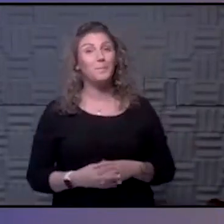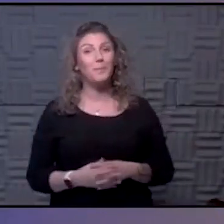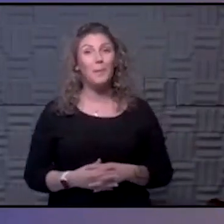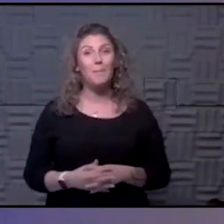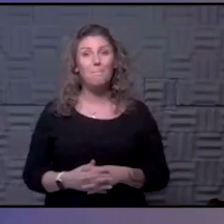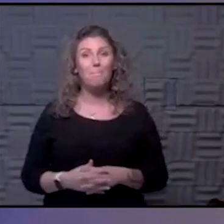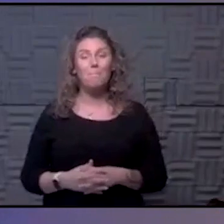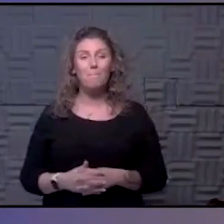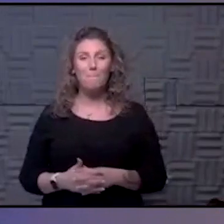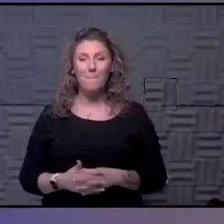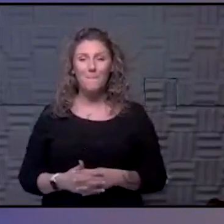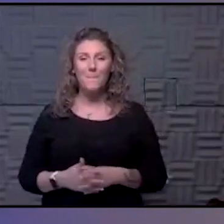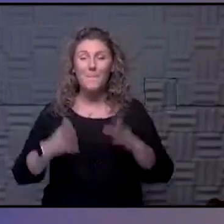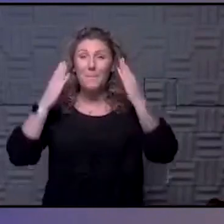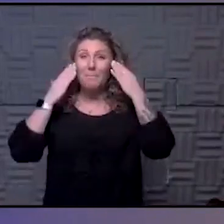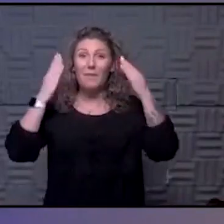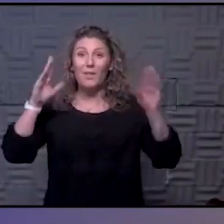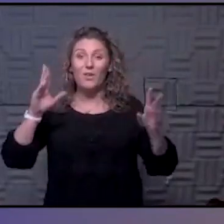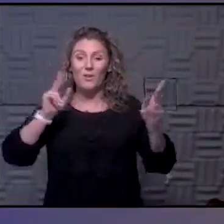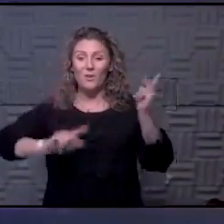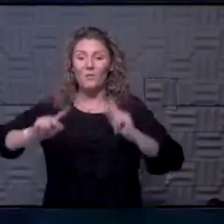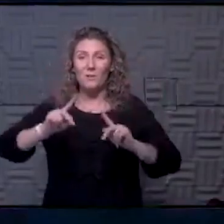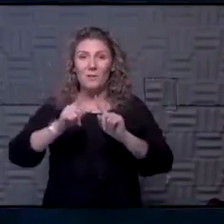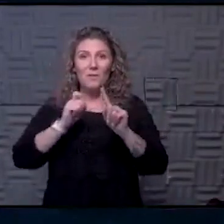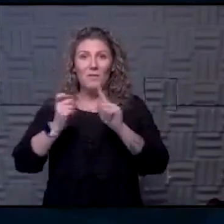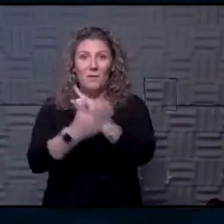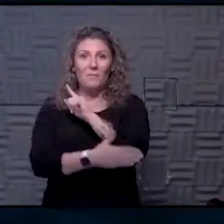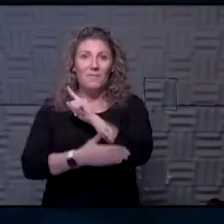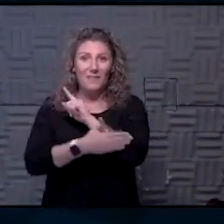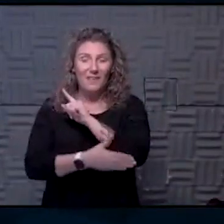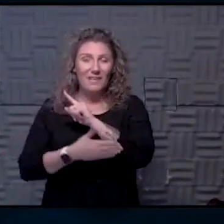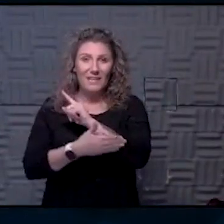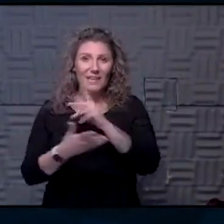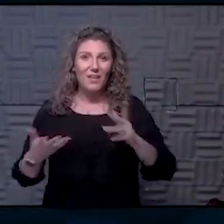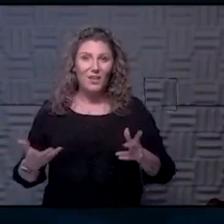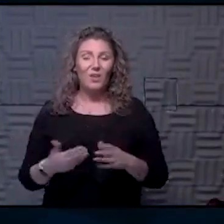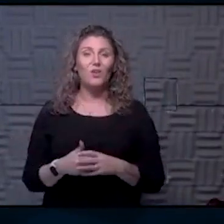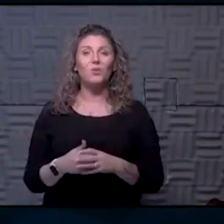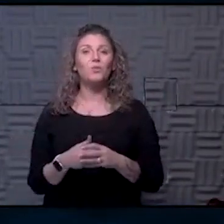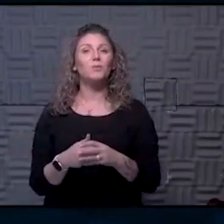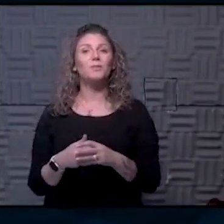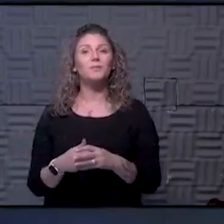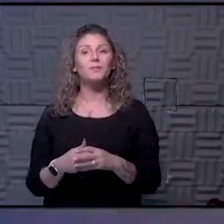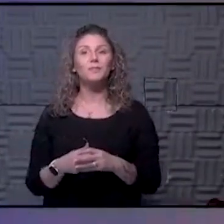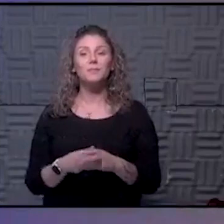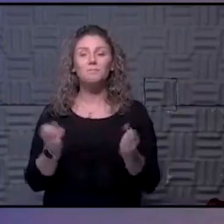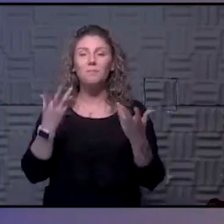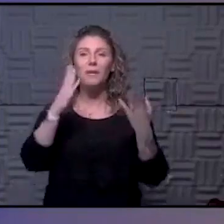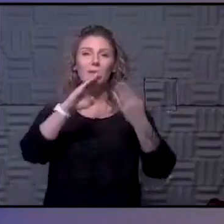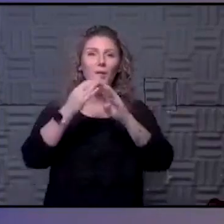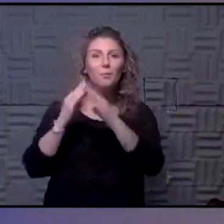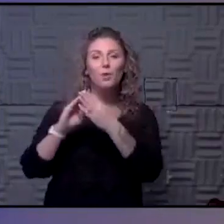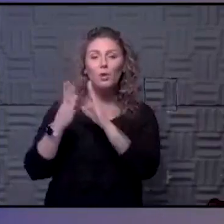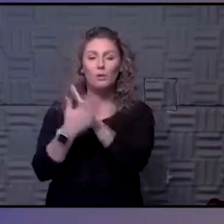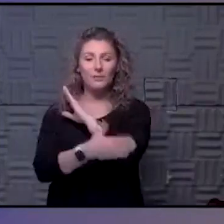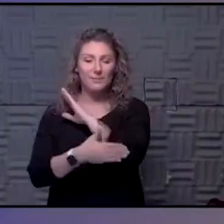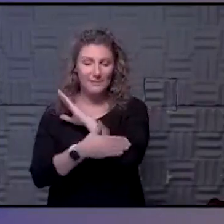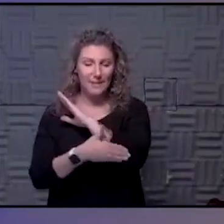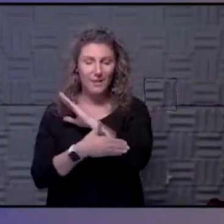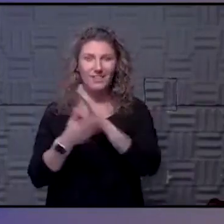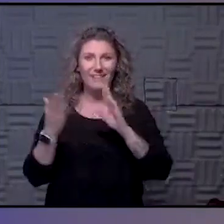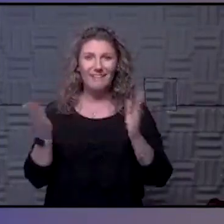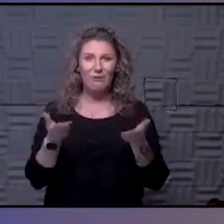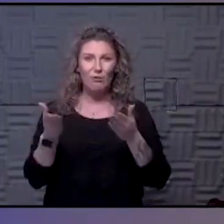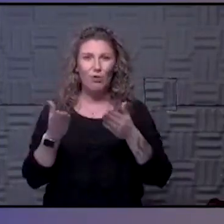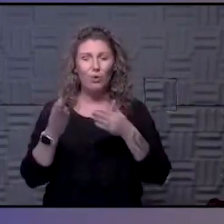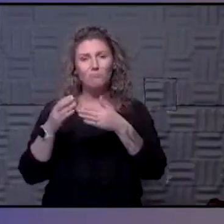have obviously our people from the counties on. We know that a lot of communities or counties around here are